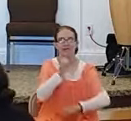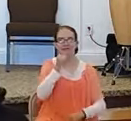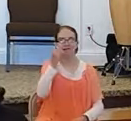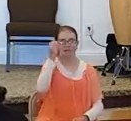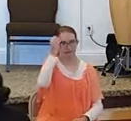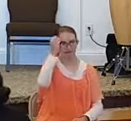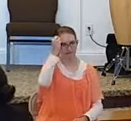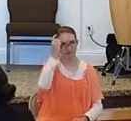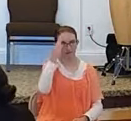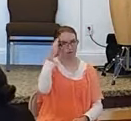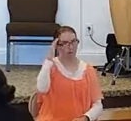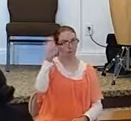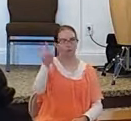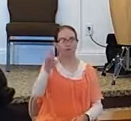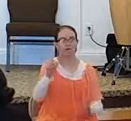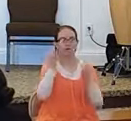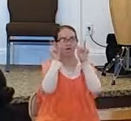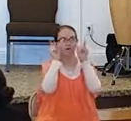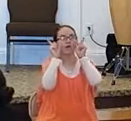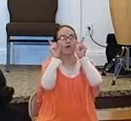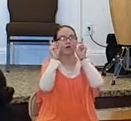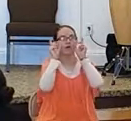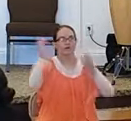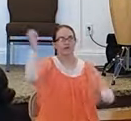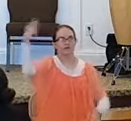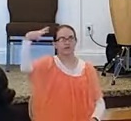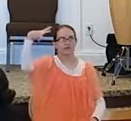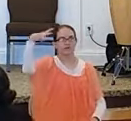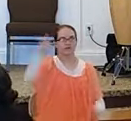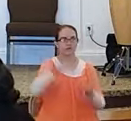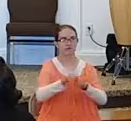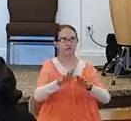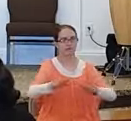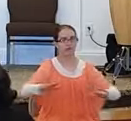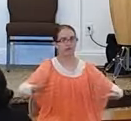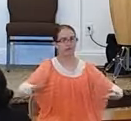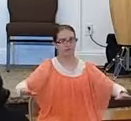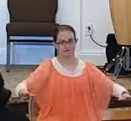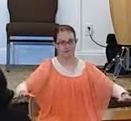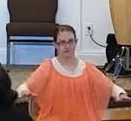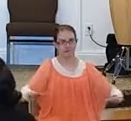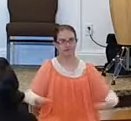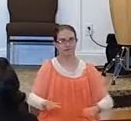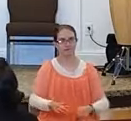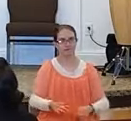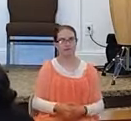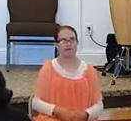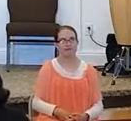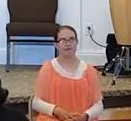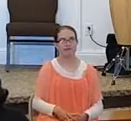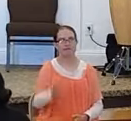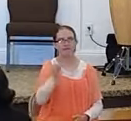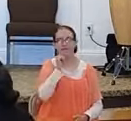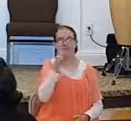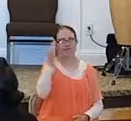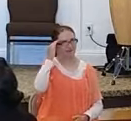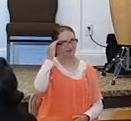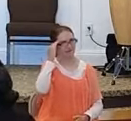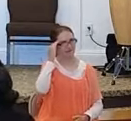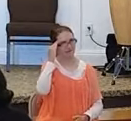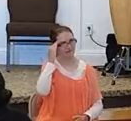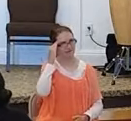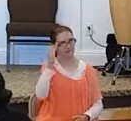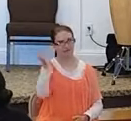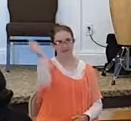He woke up that morning. The sun was shining. He was still laying on his mat. And he didn't think that this day was going to be